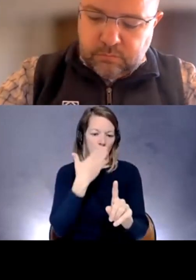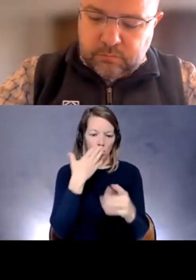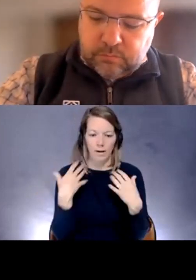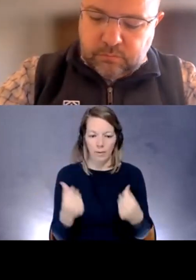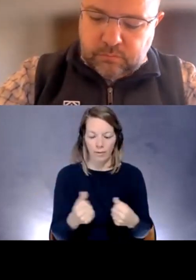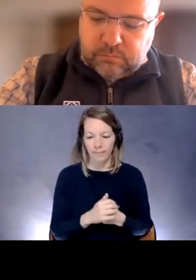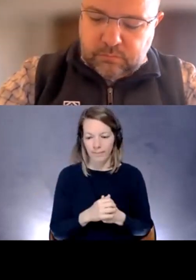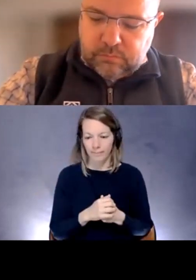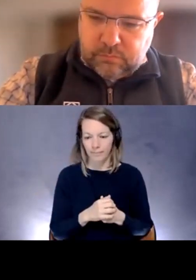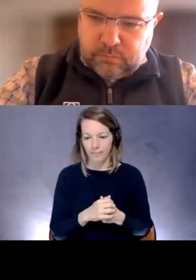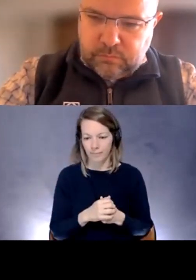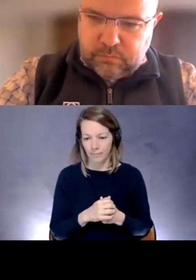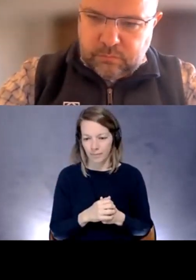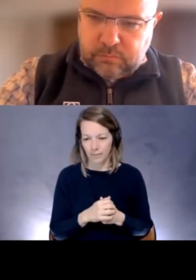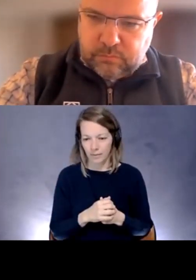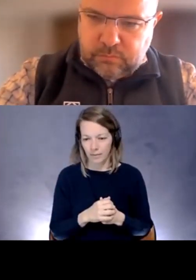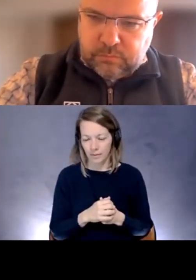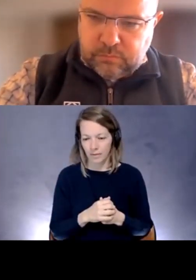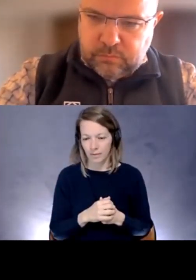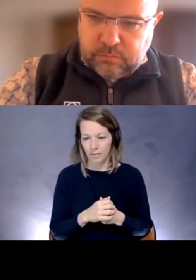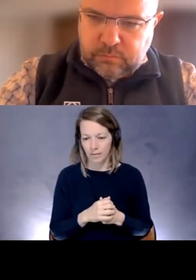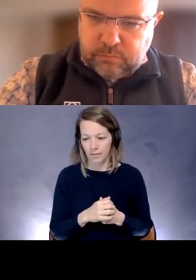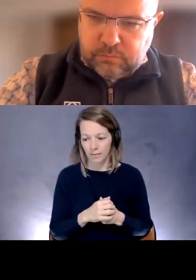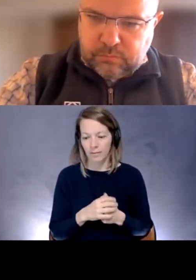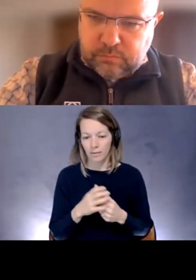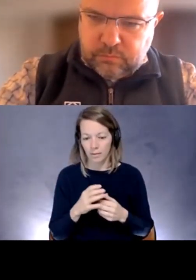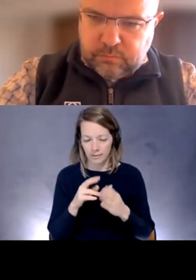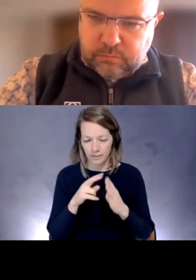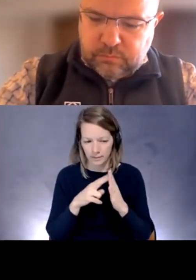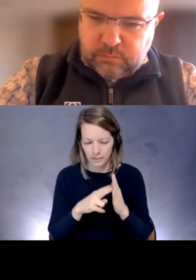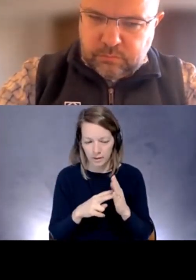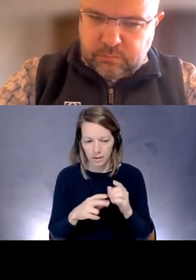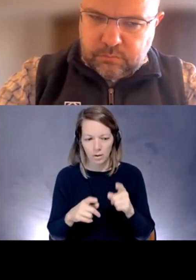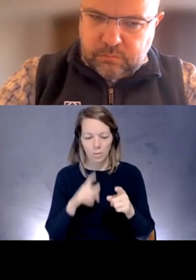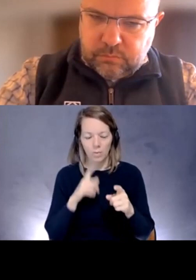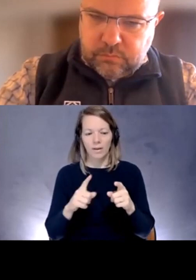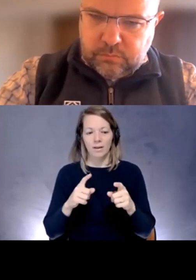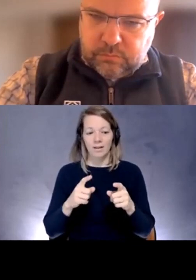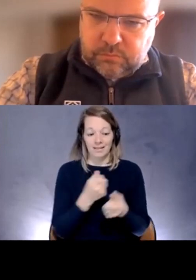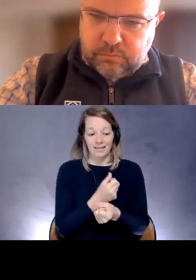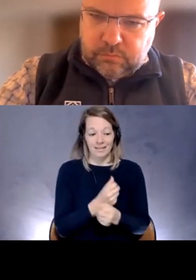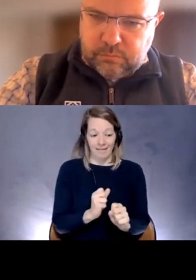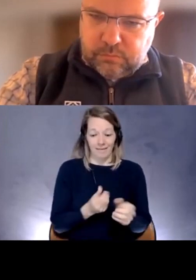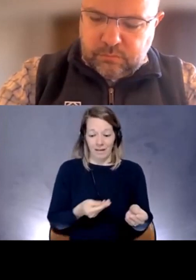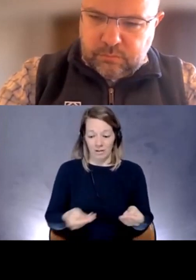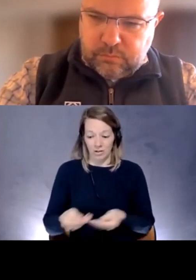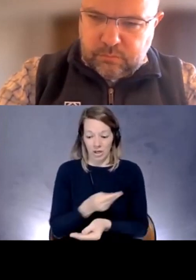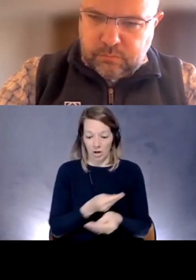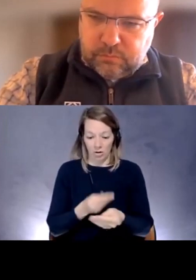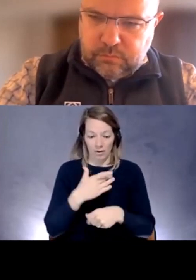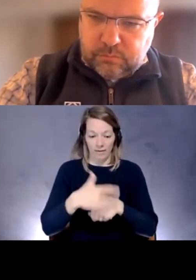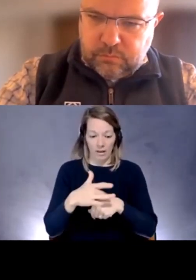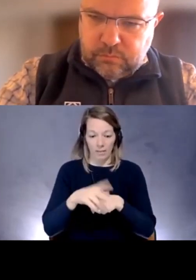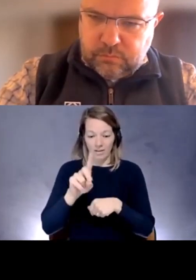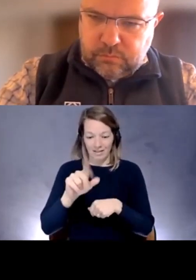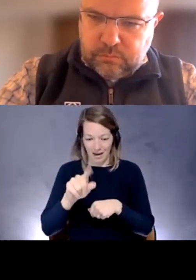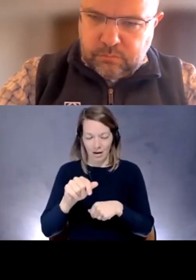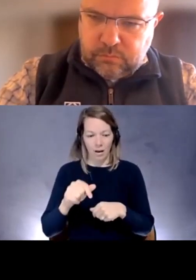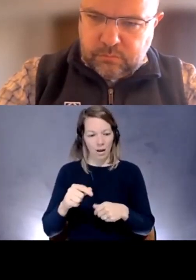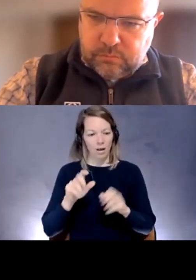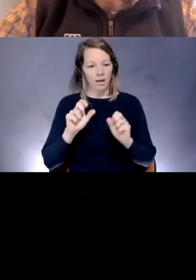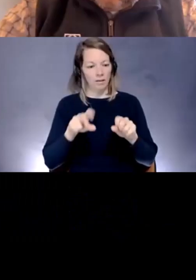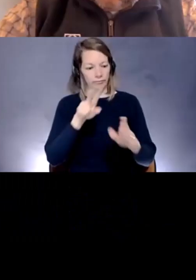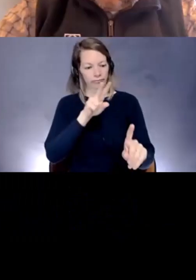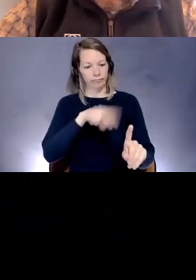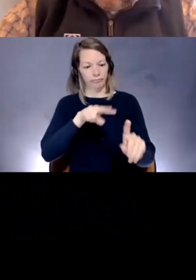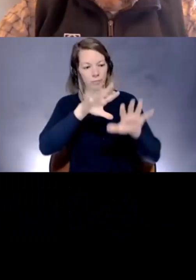With safely shared and available data, health providers can more successfully provide whole person care to all Coloradans.